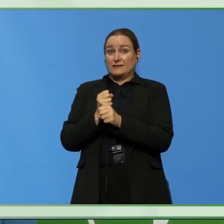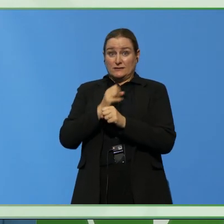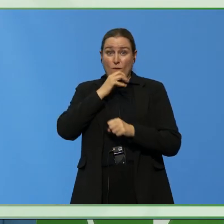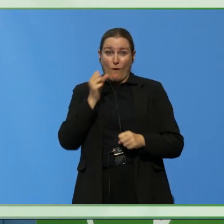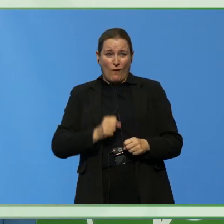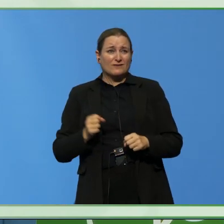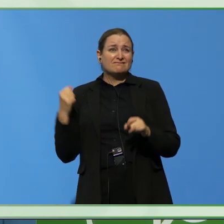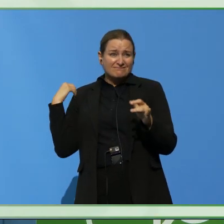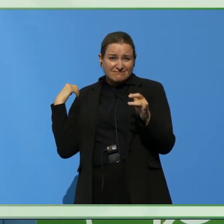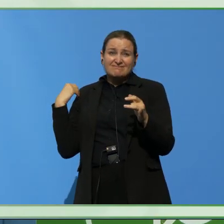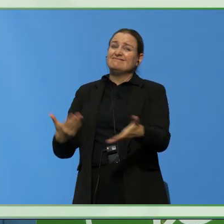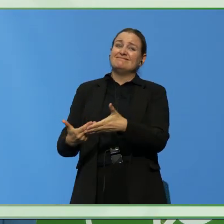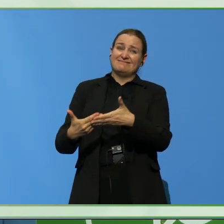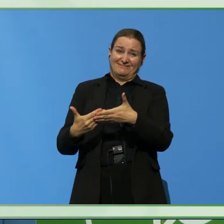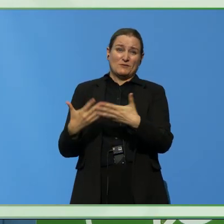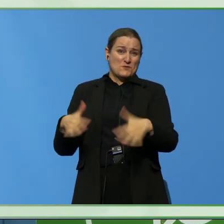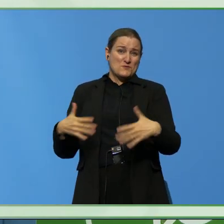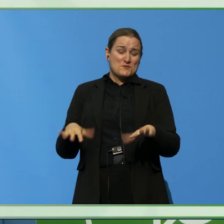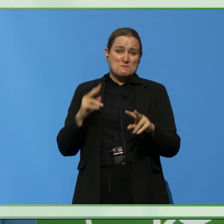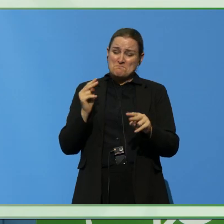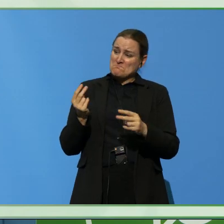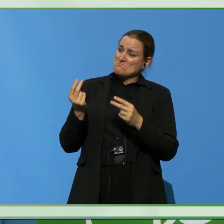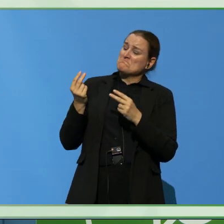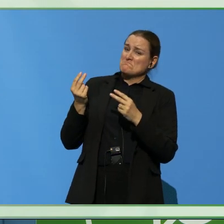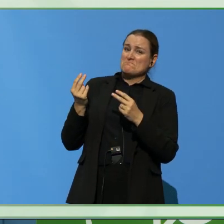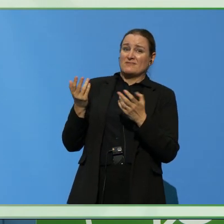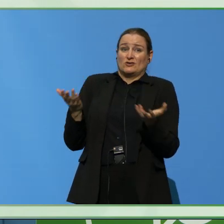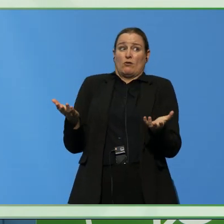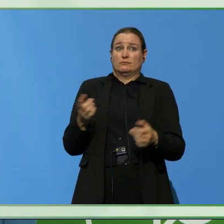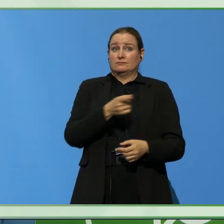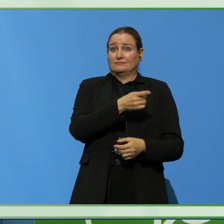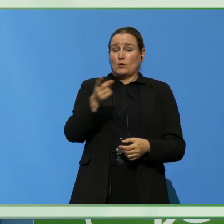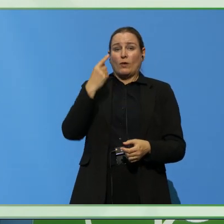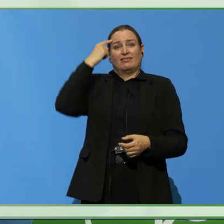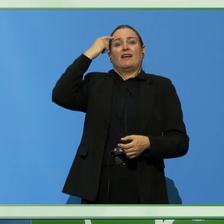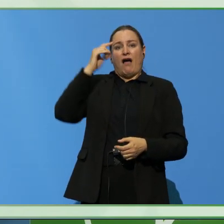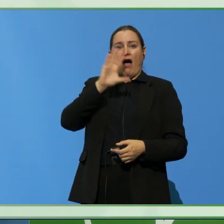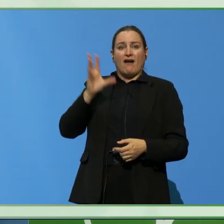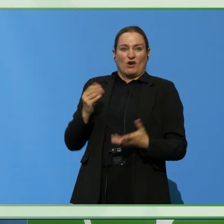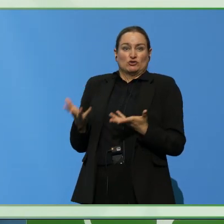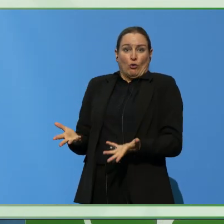And that is the image today that most people have of Africa.